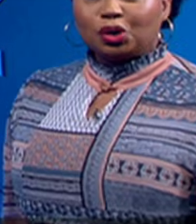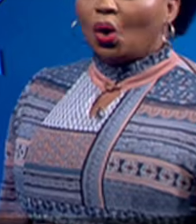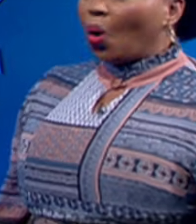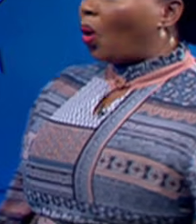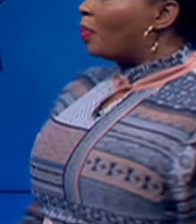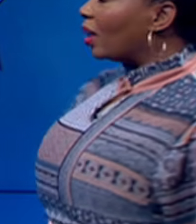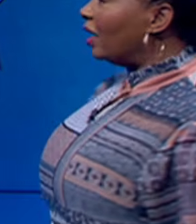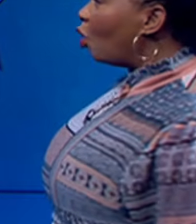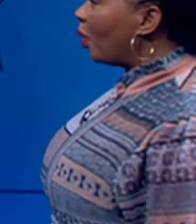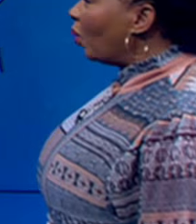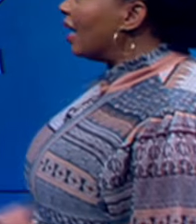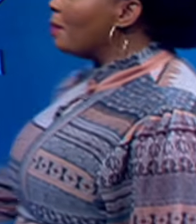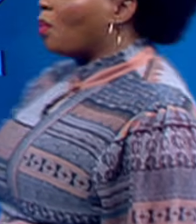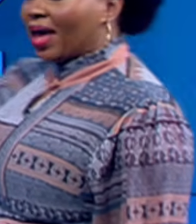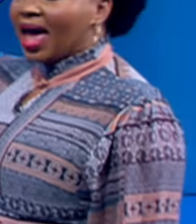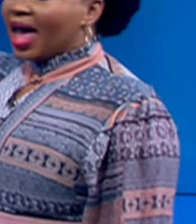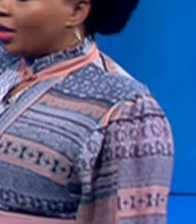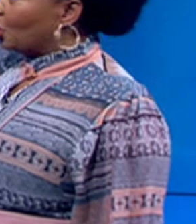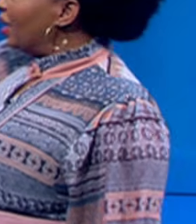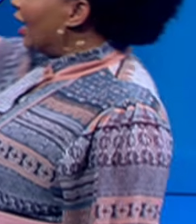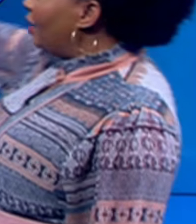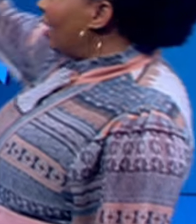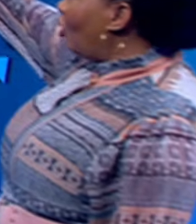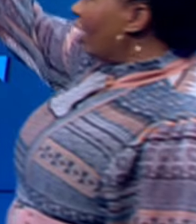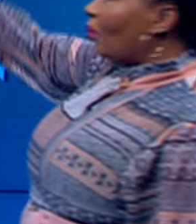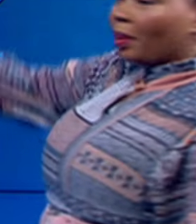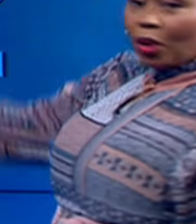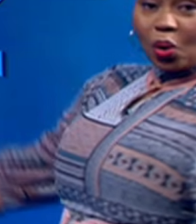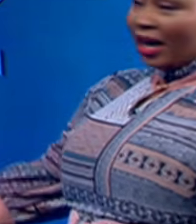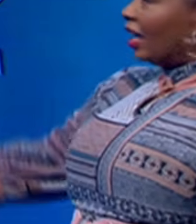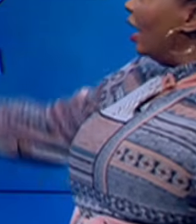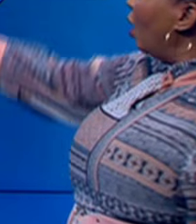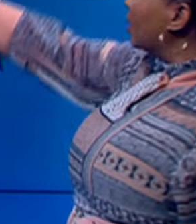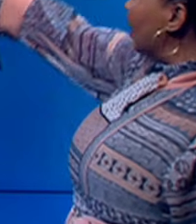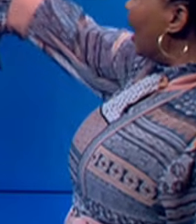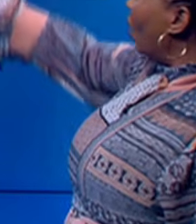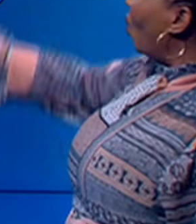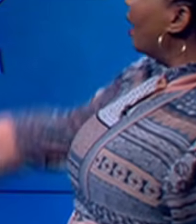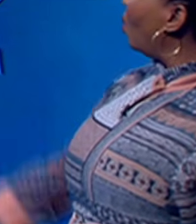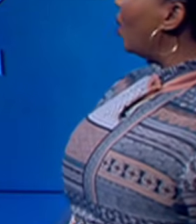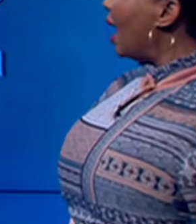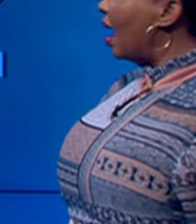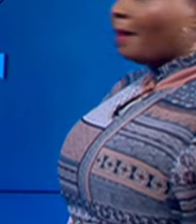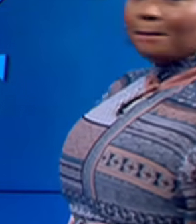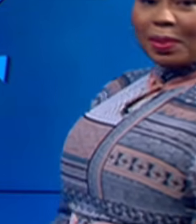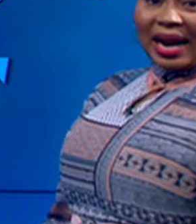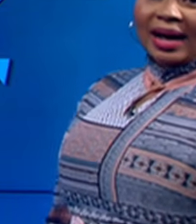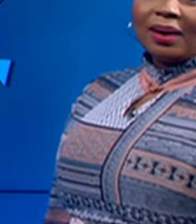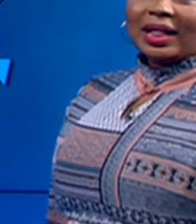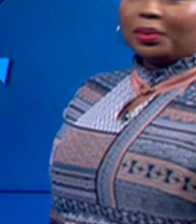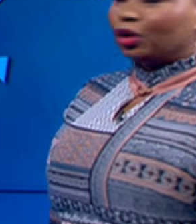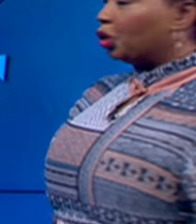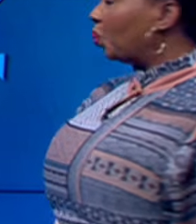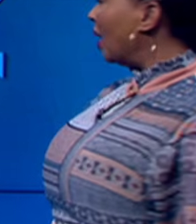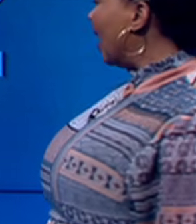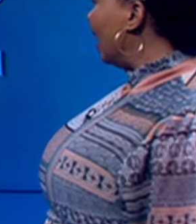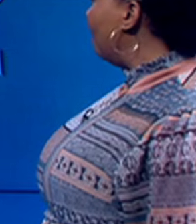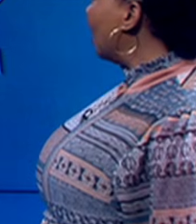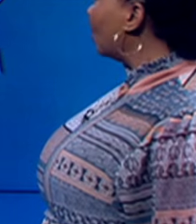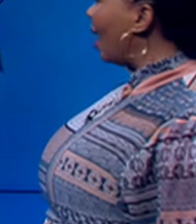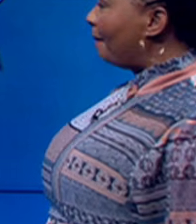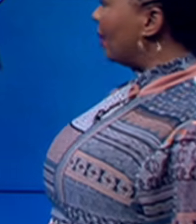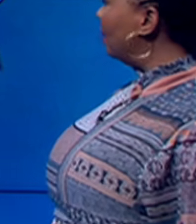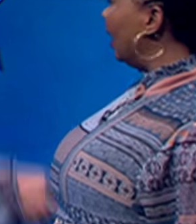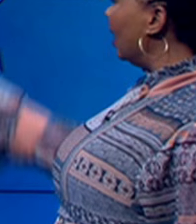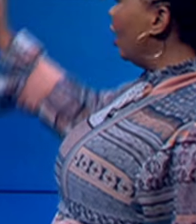tla be go ntše go apogile upe go ne le mmoye e tonyang re lebelela gona go la Polokwane le go tsenelela gona go la Mpumalanga go tla be go ntše go ena